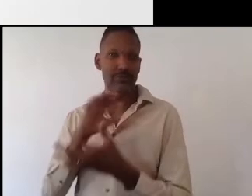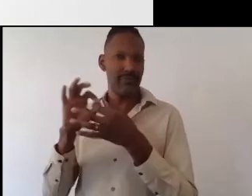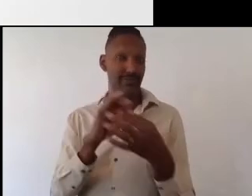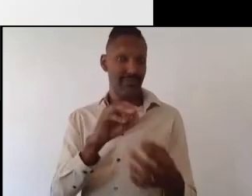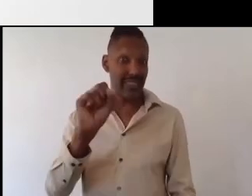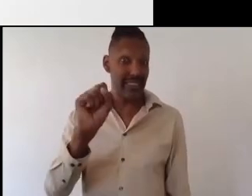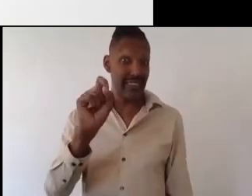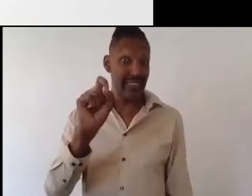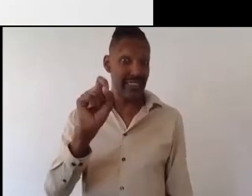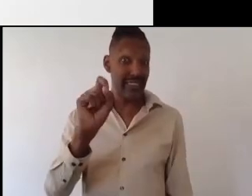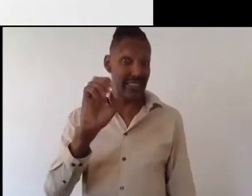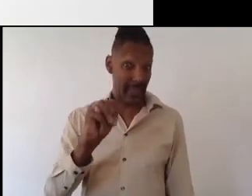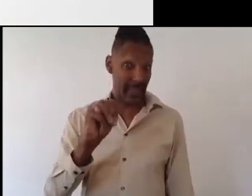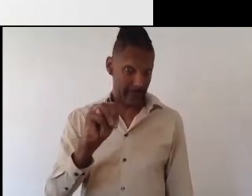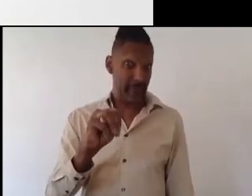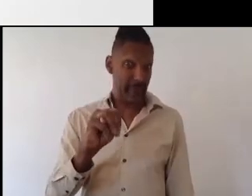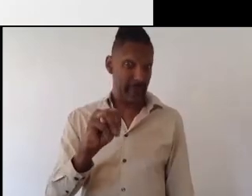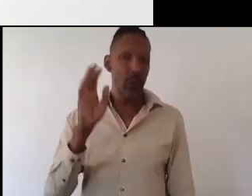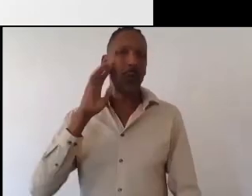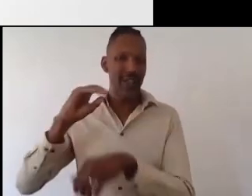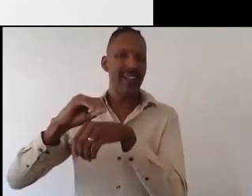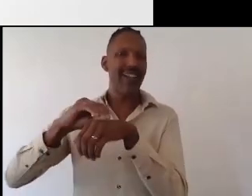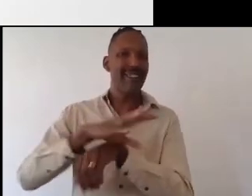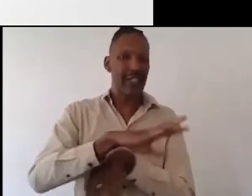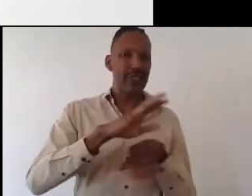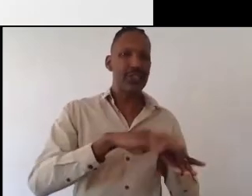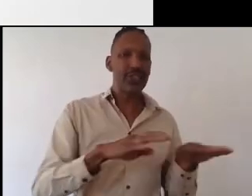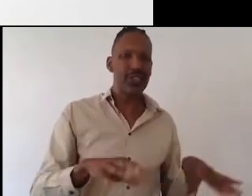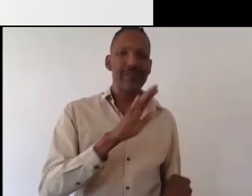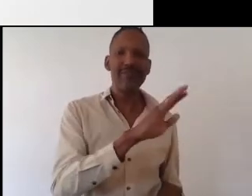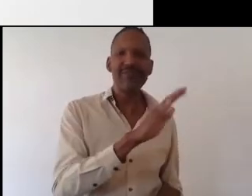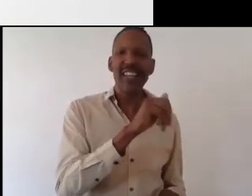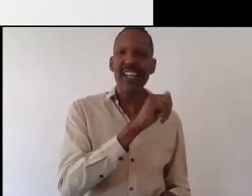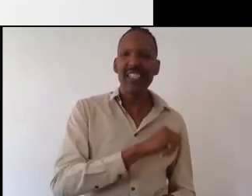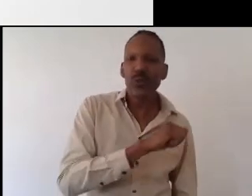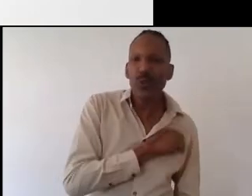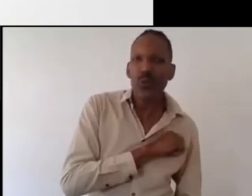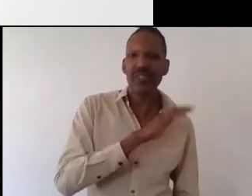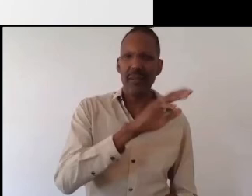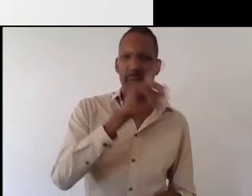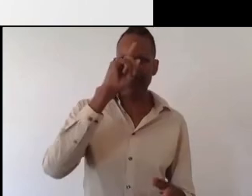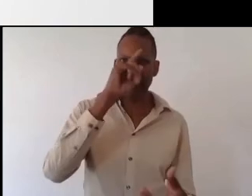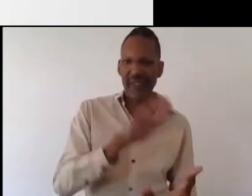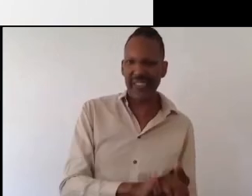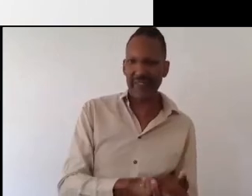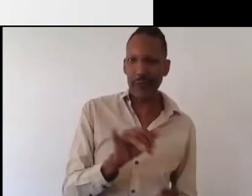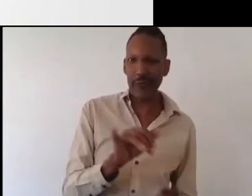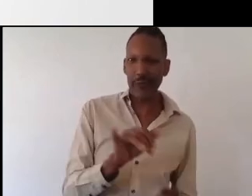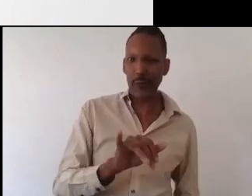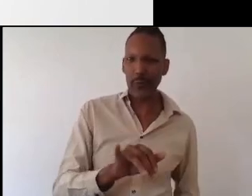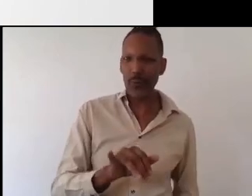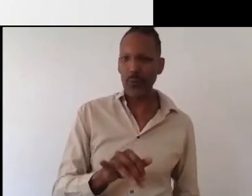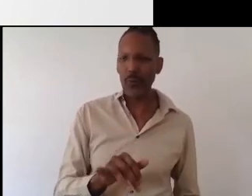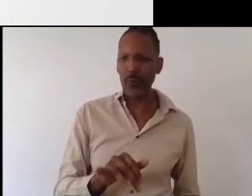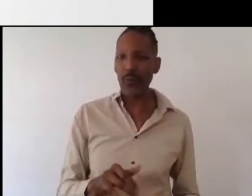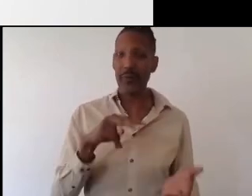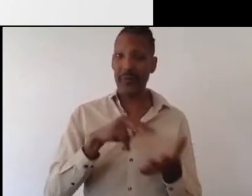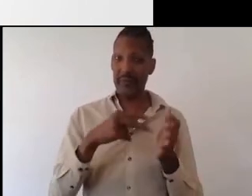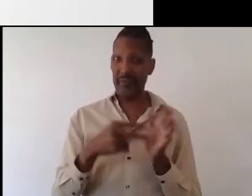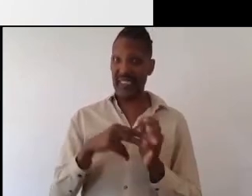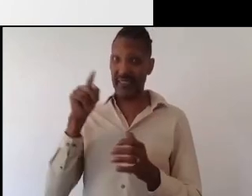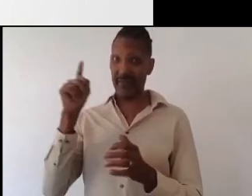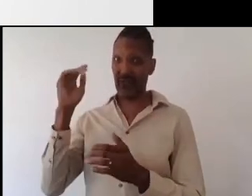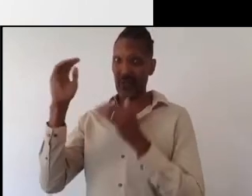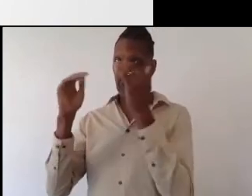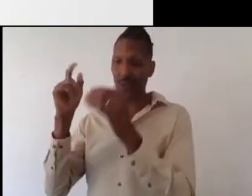that we want adults not only to support children's natural STEM inclinations, but also do it in a positive way.